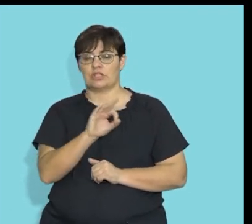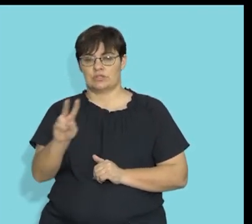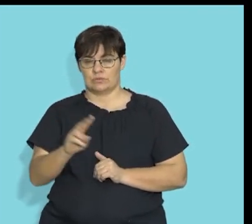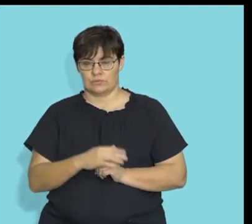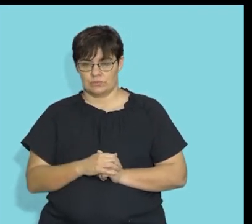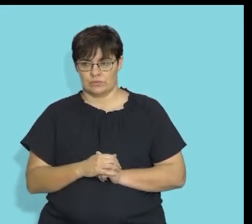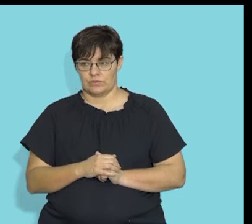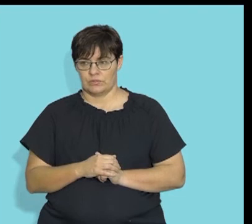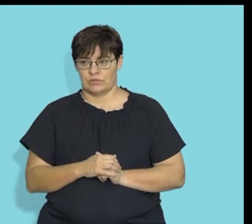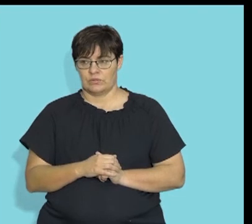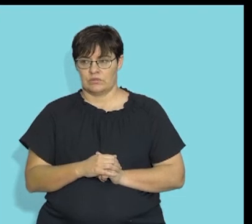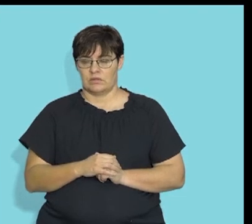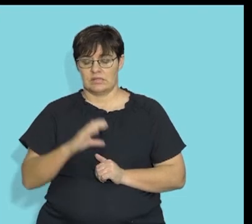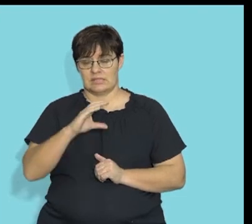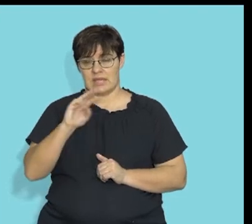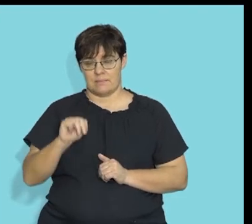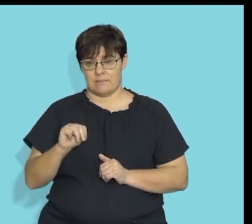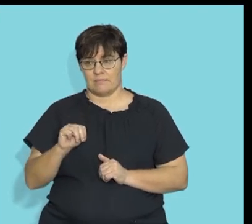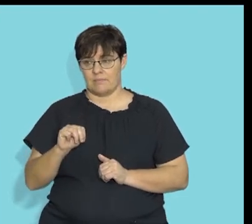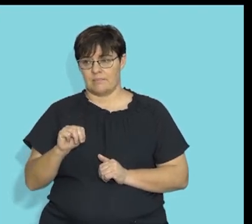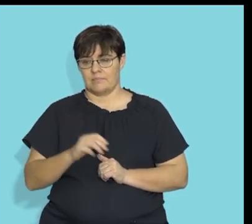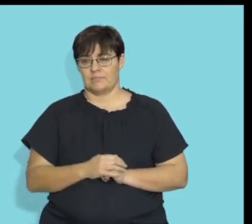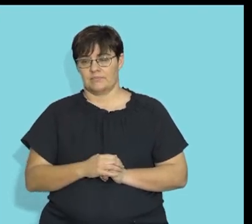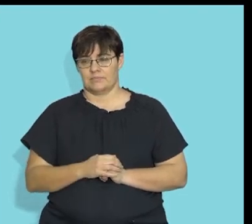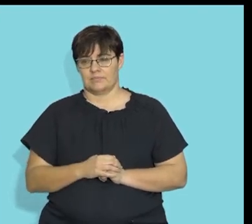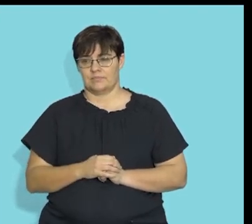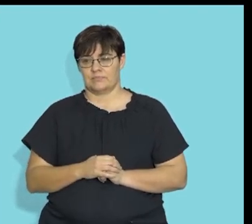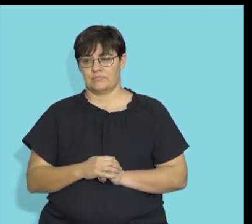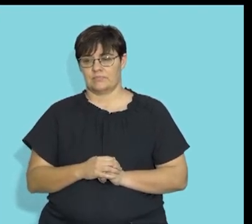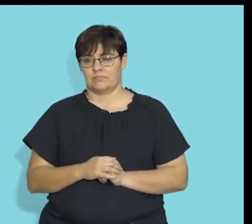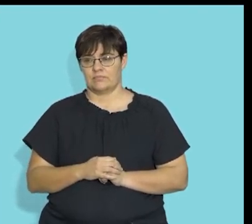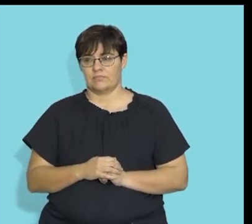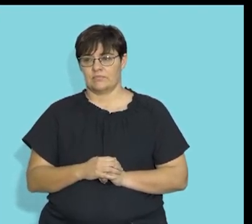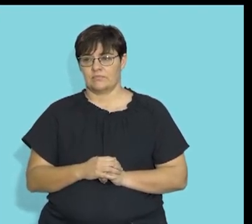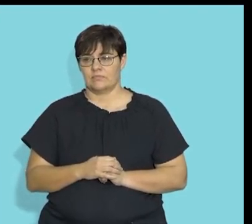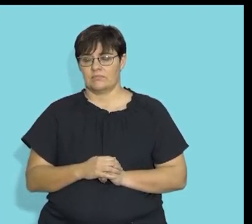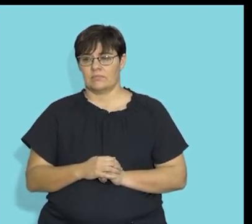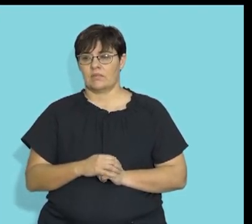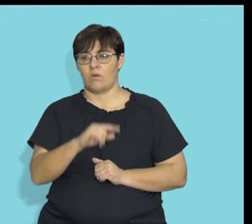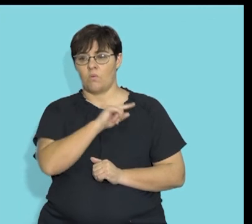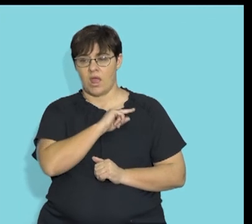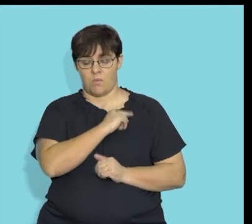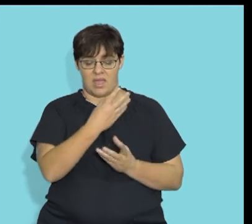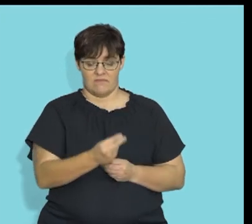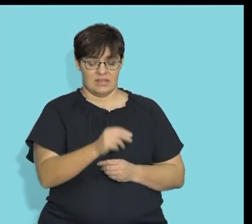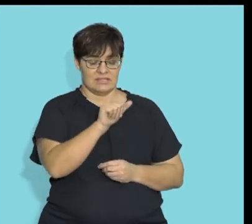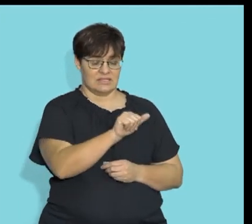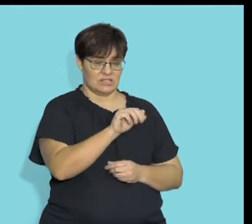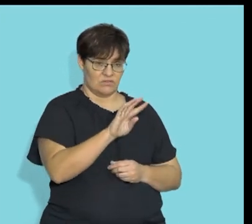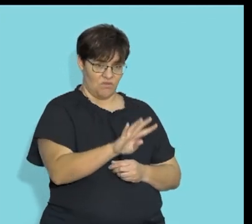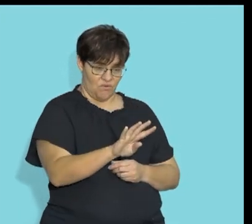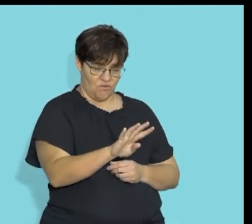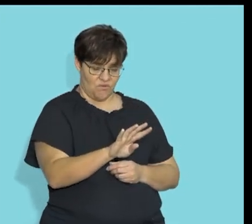which means it's just going to be 32 centimeters itself. So because I